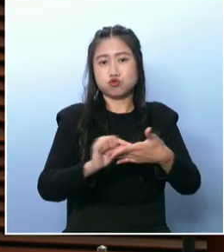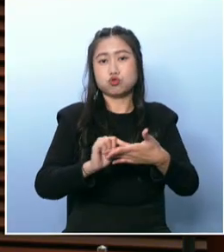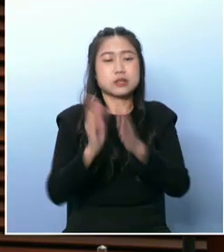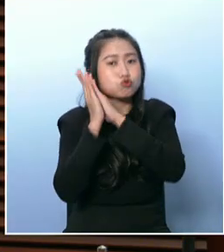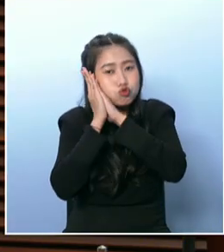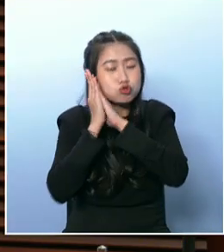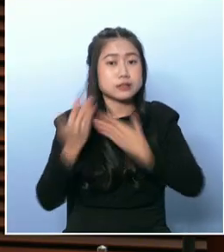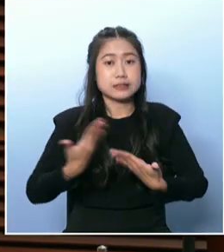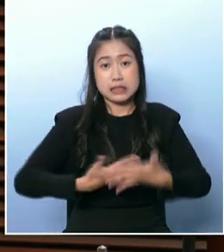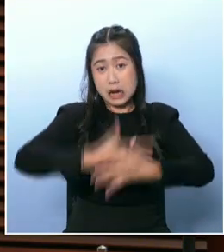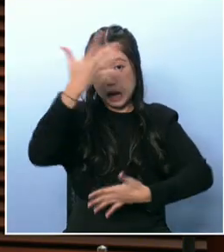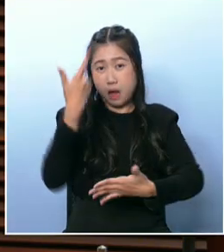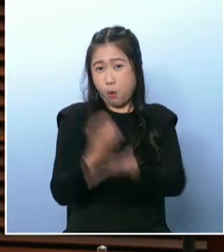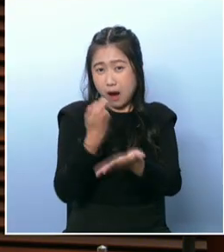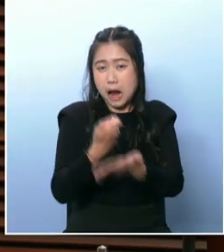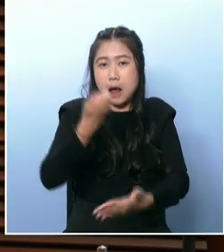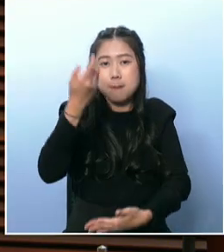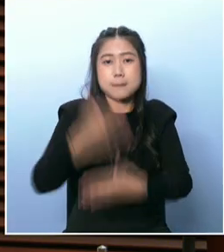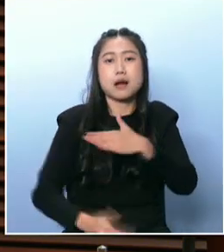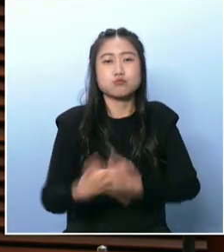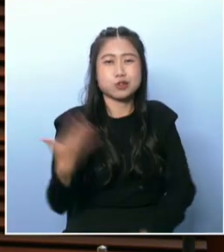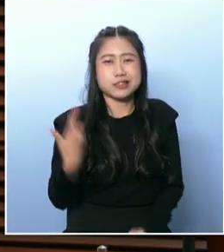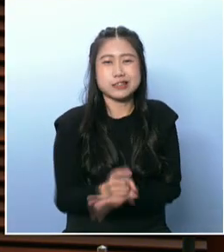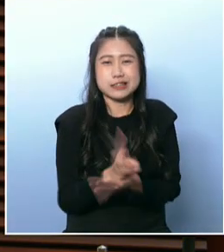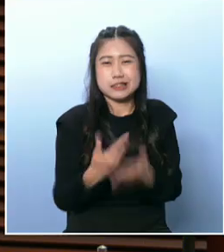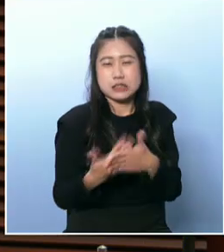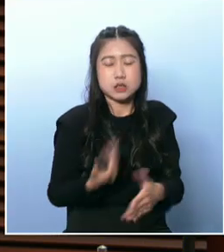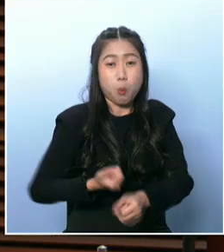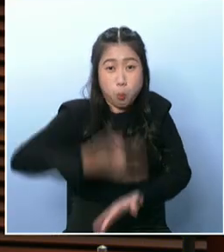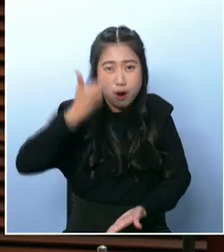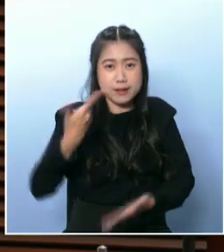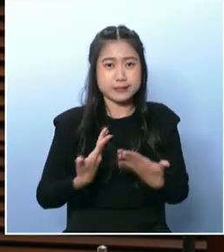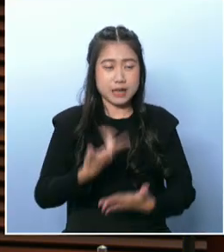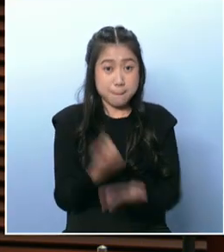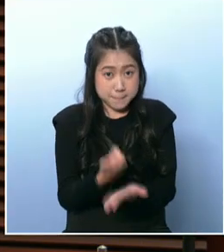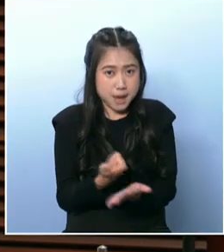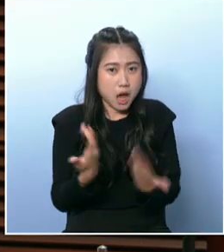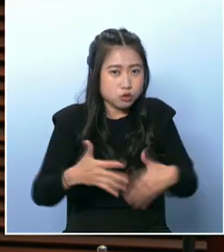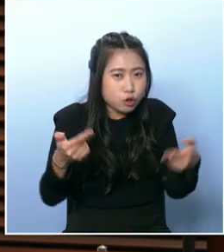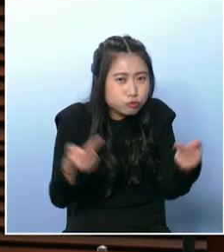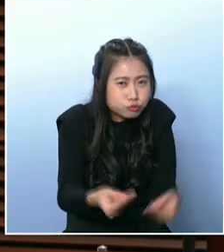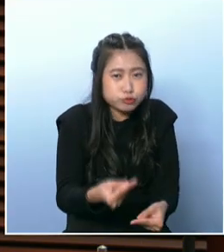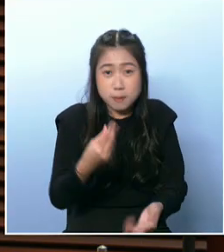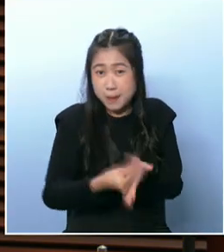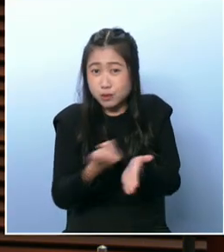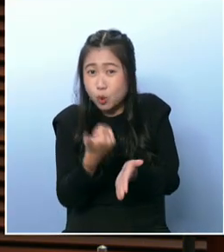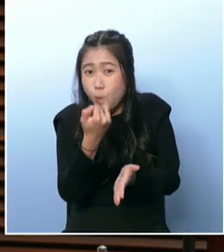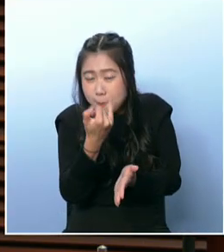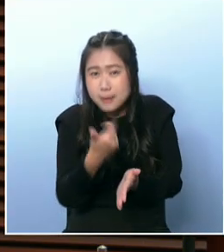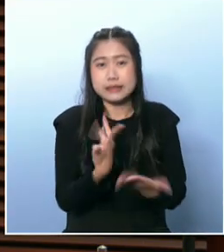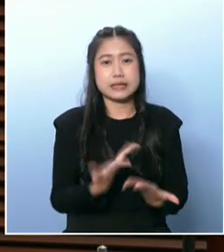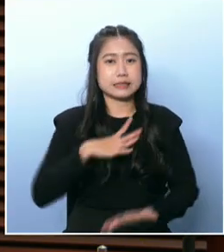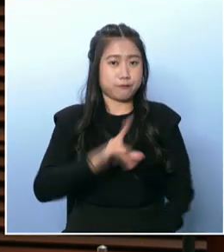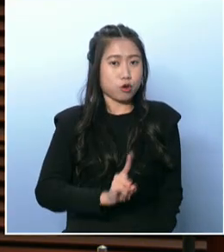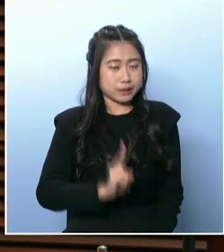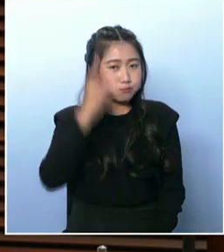Are you going to purchase more premises for PWDs? Now the property market is going down. Do we have more